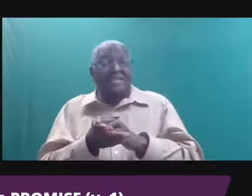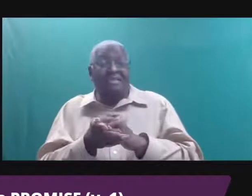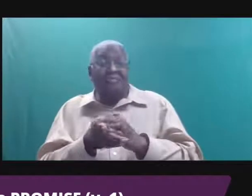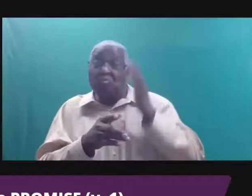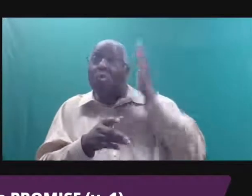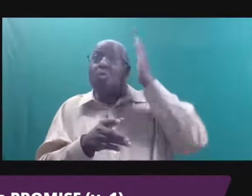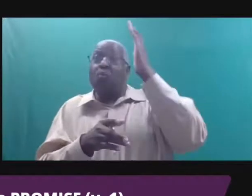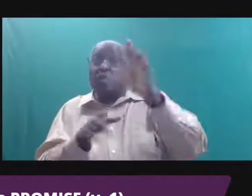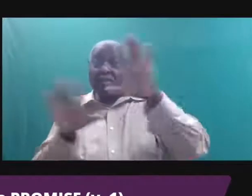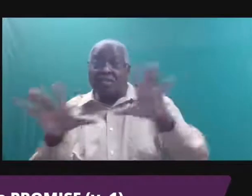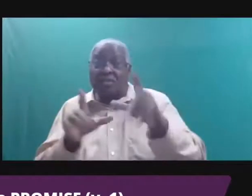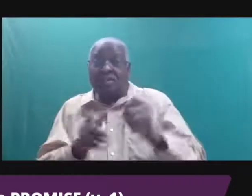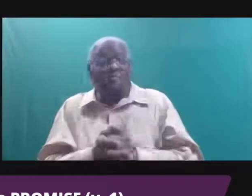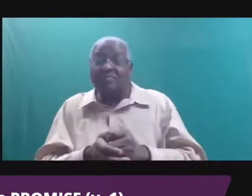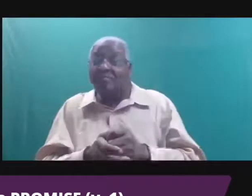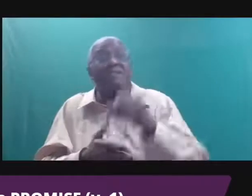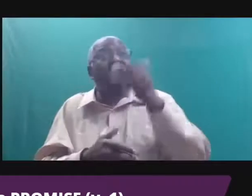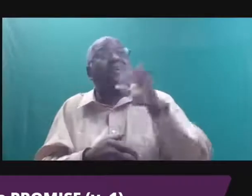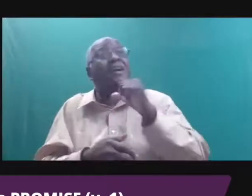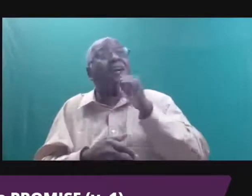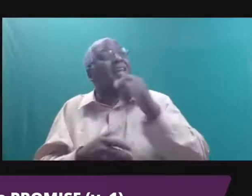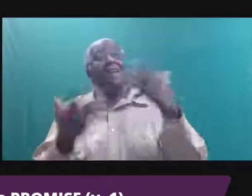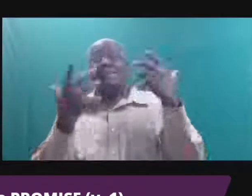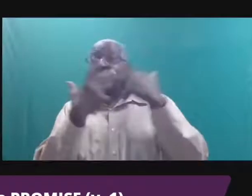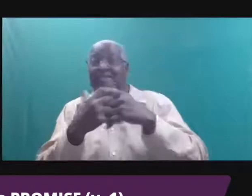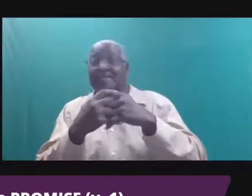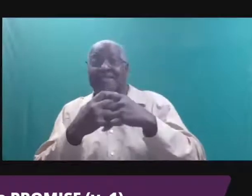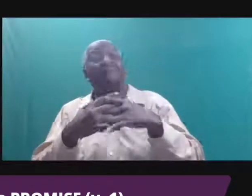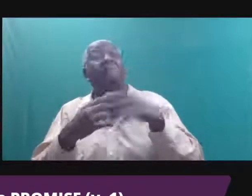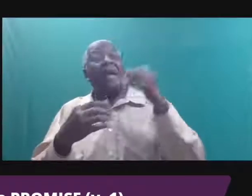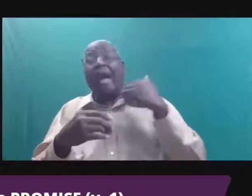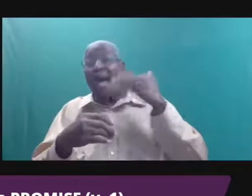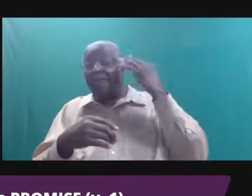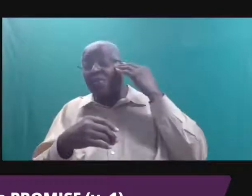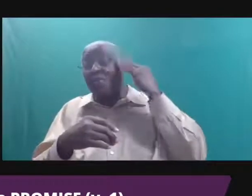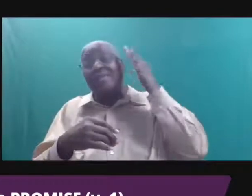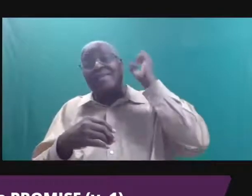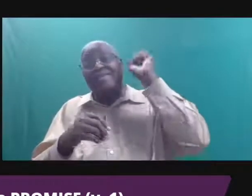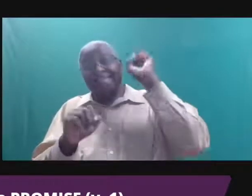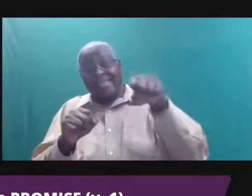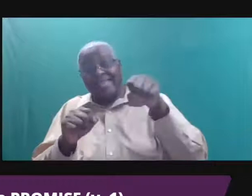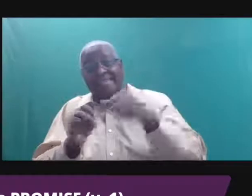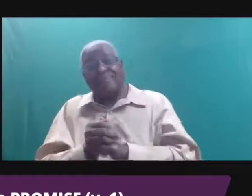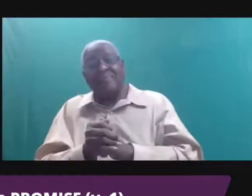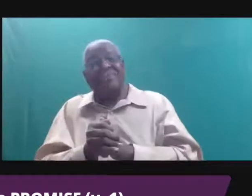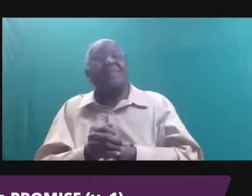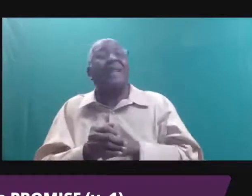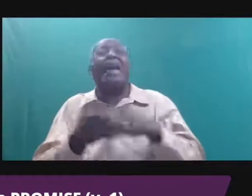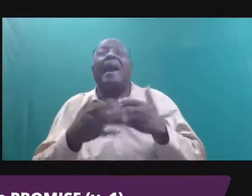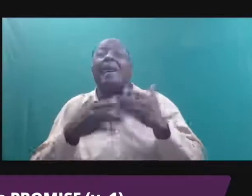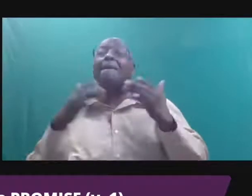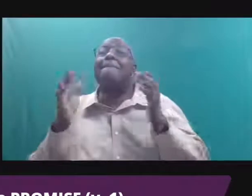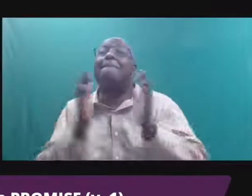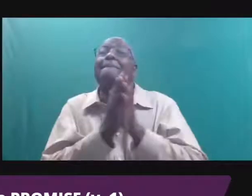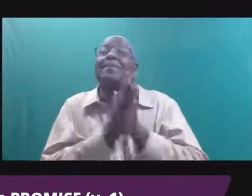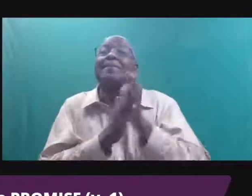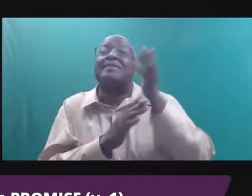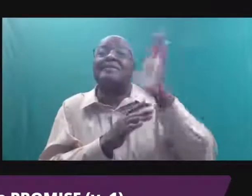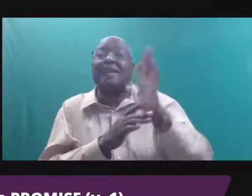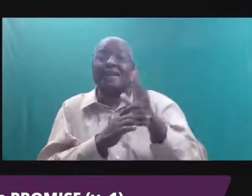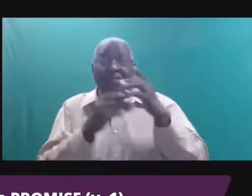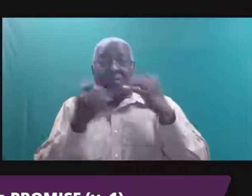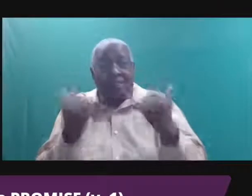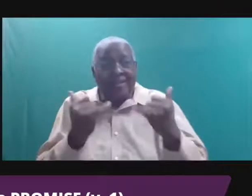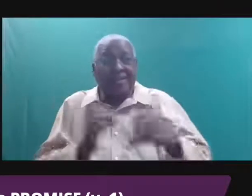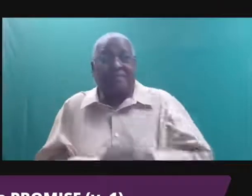can. He hadn't fixed it yet, but I know he can. I'm praising God in this place. Listen, I need you